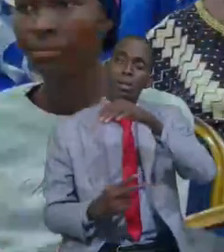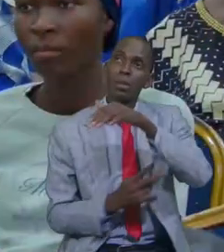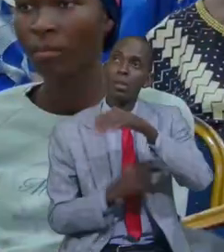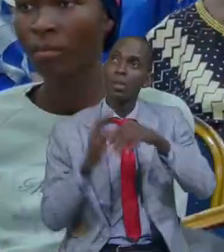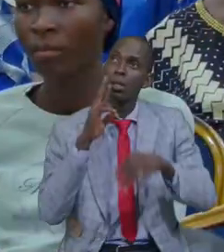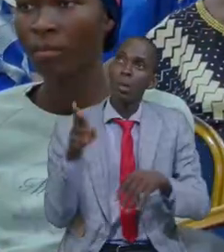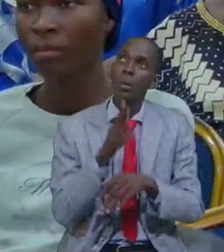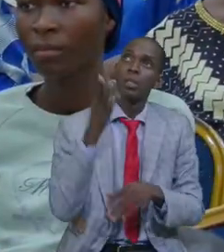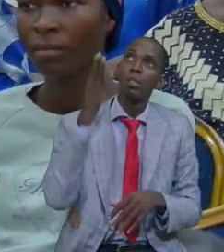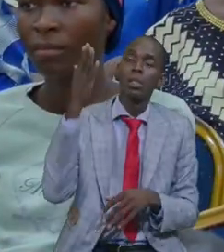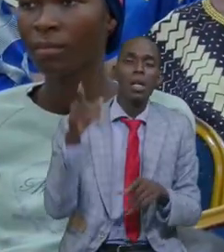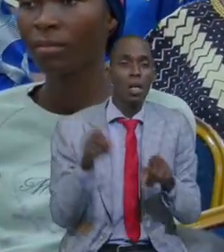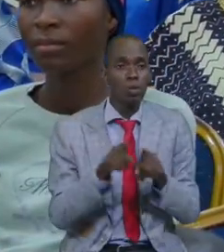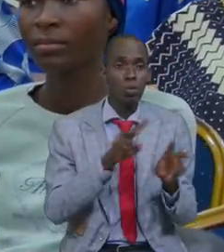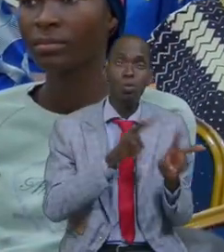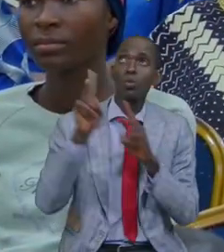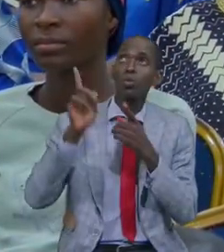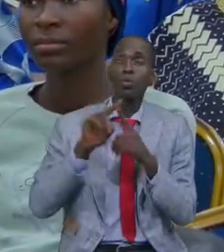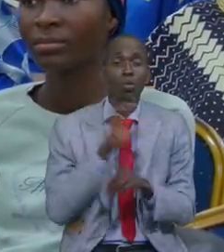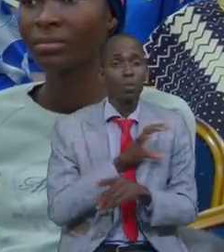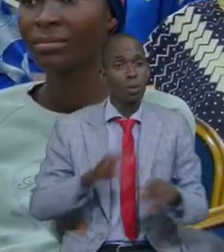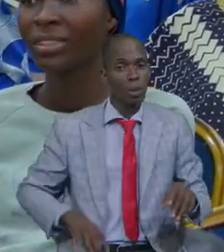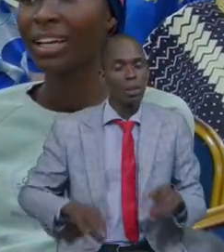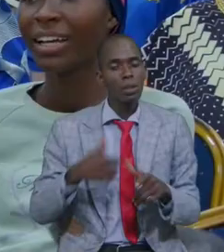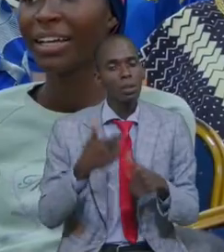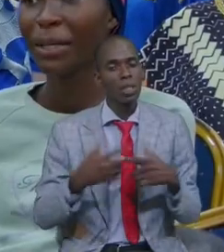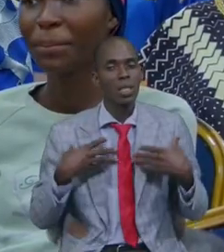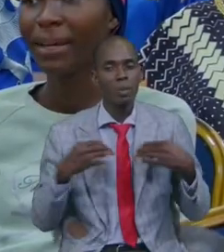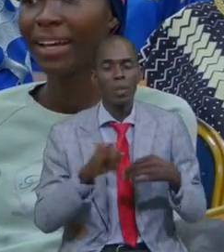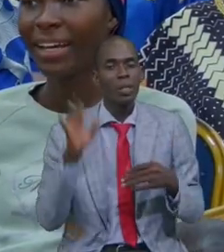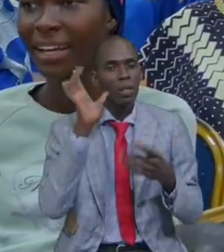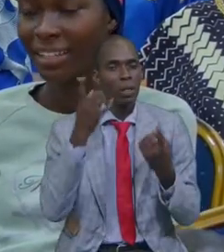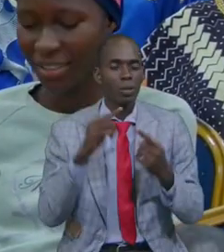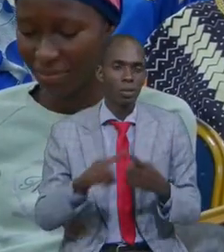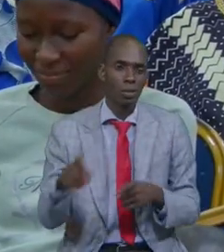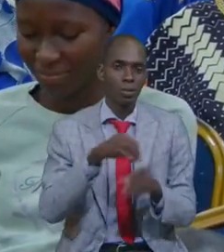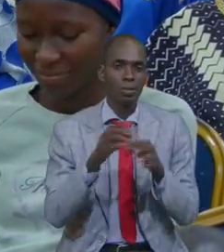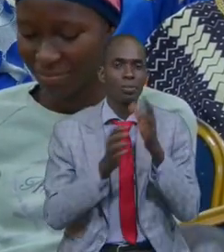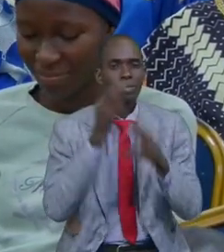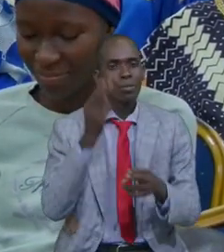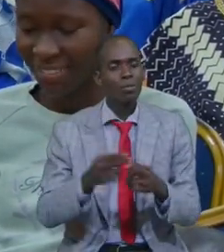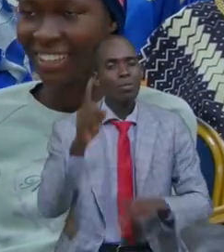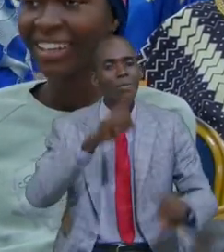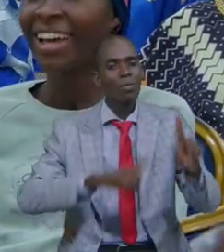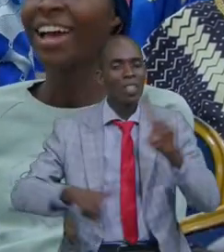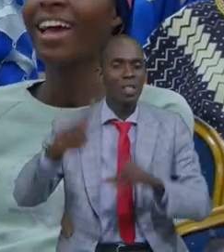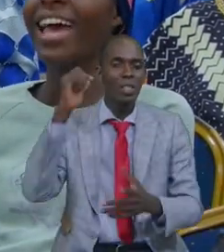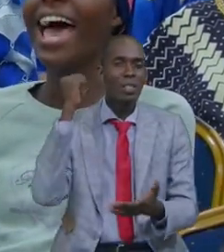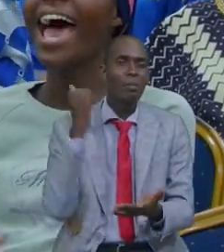at Calvary, healing will come to you. Give me a good